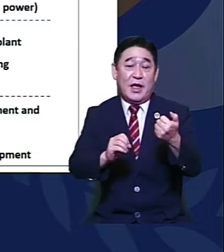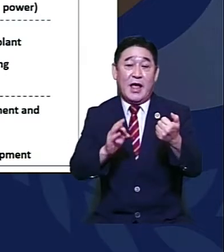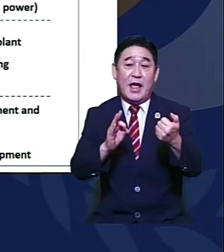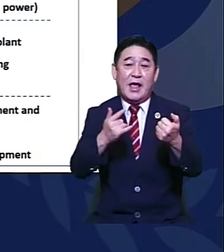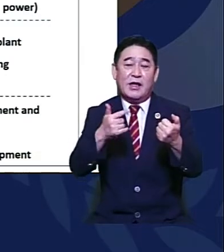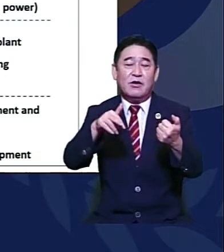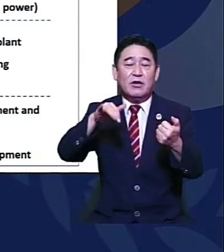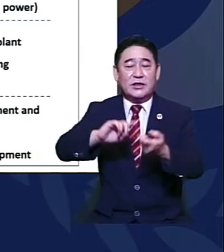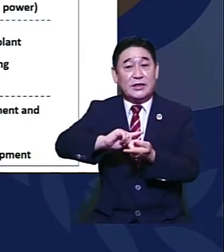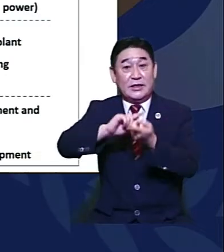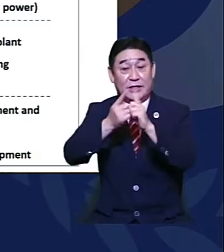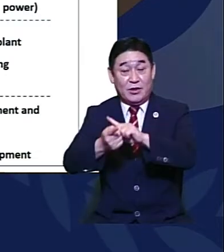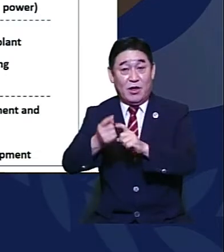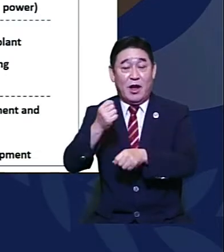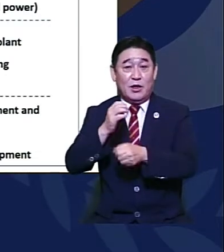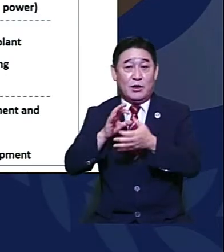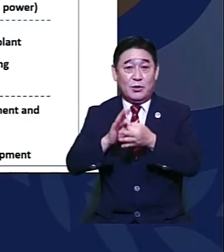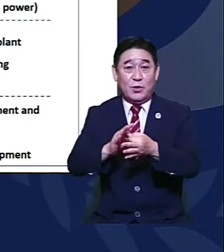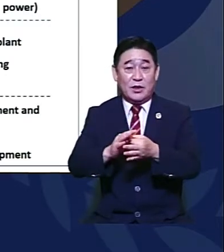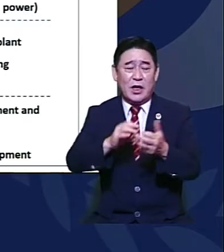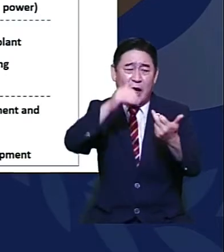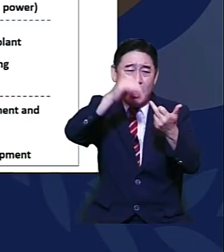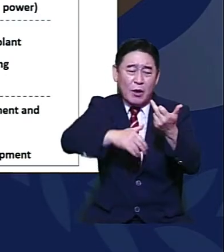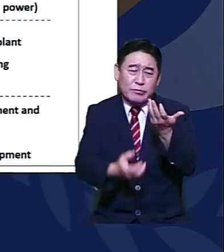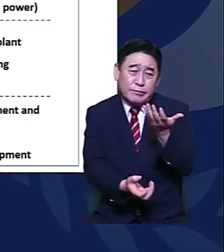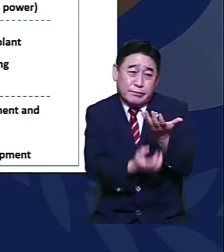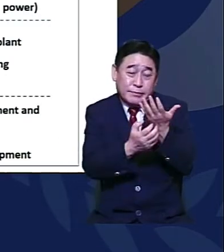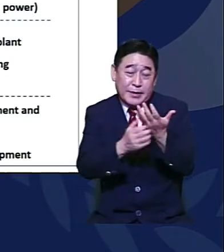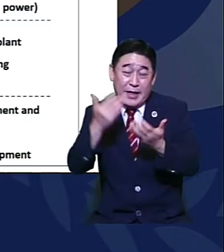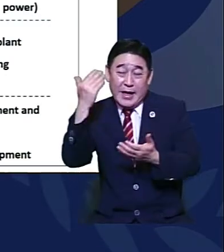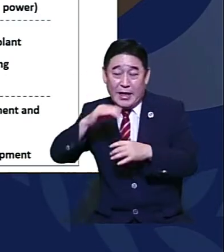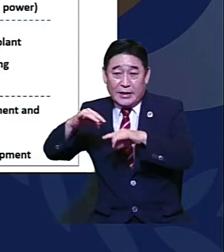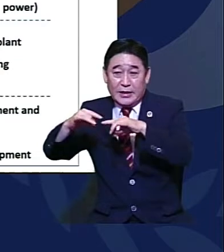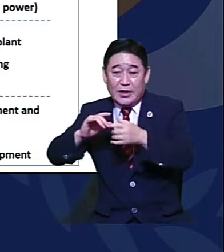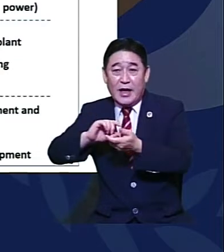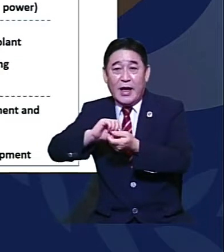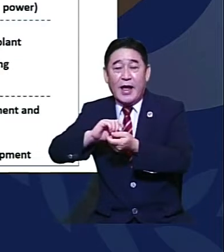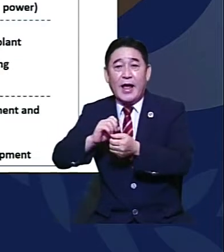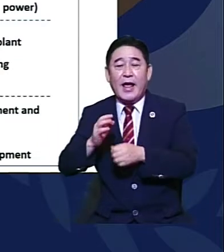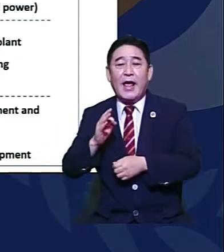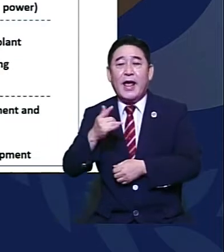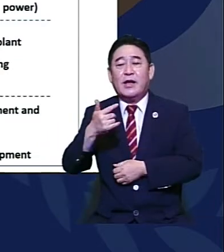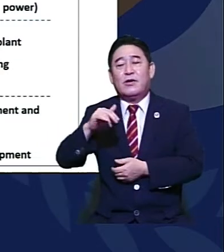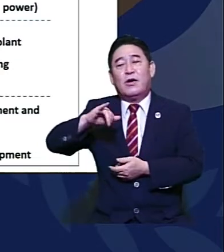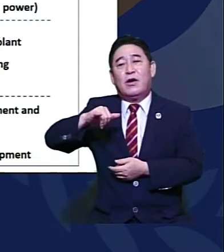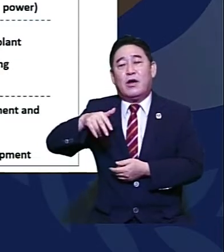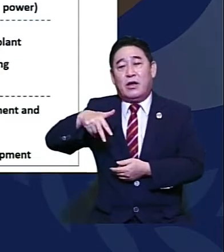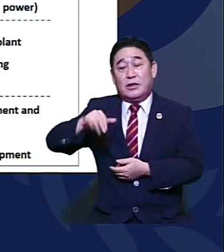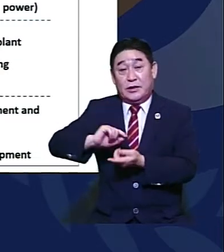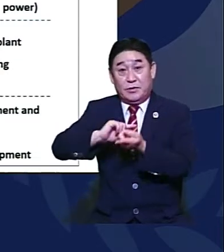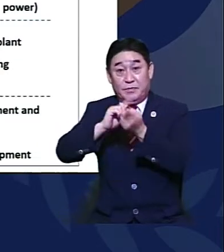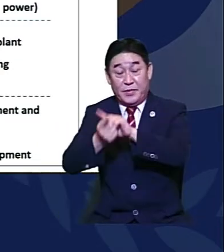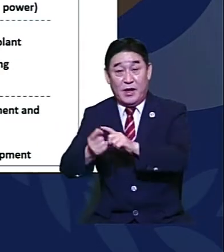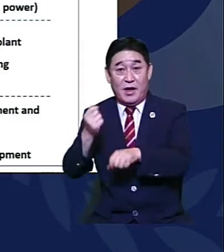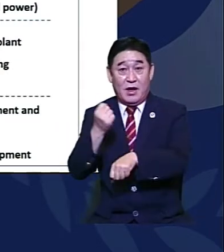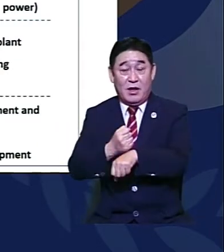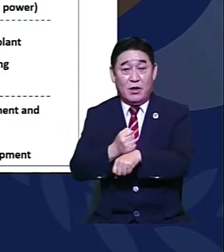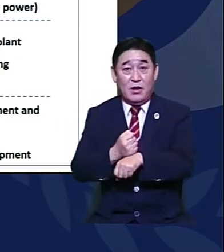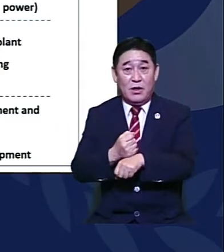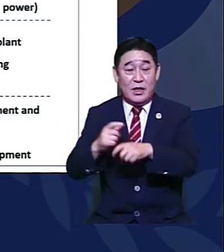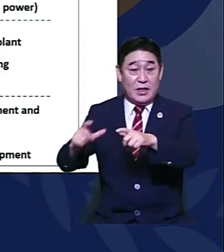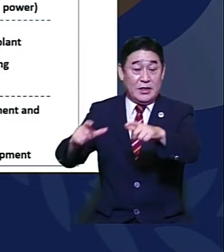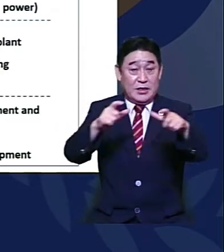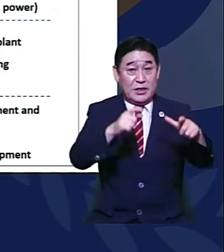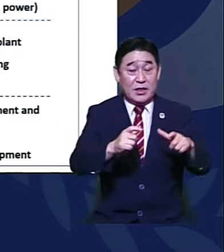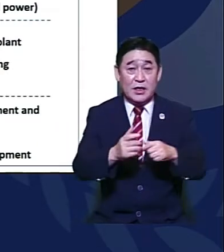plant. The project also targets to enhance the food security and the local